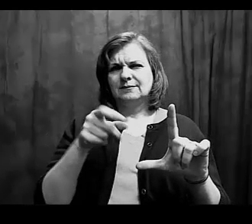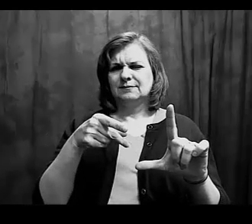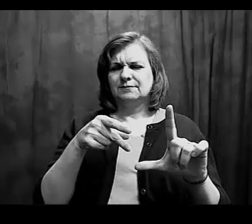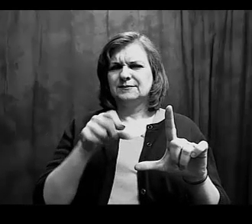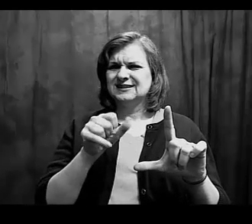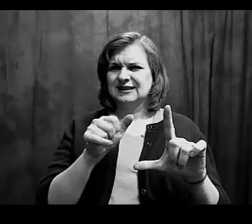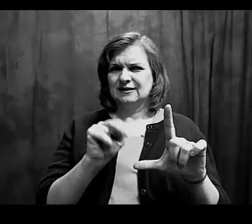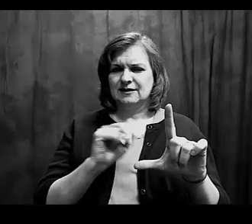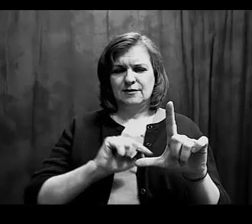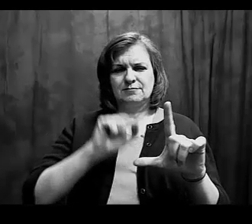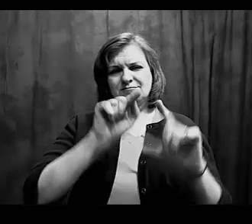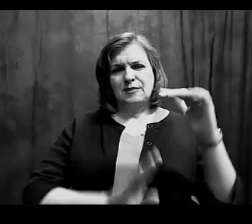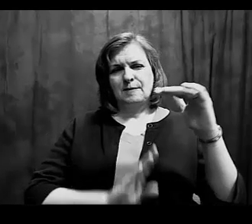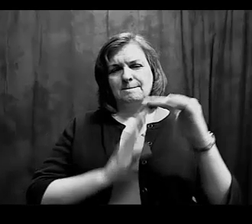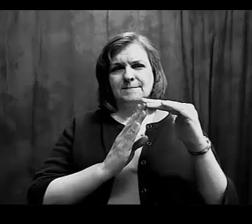arginase.